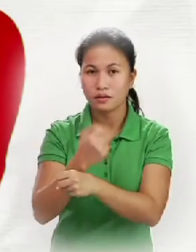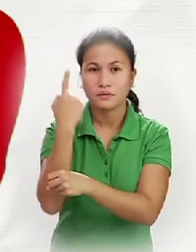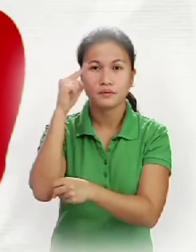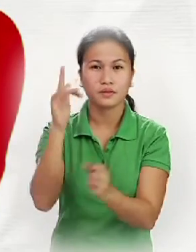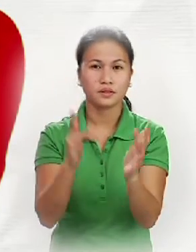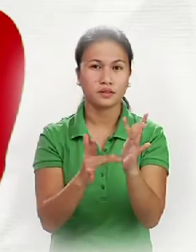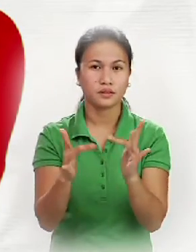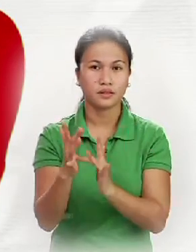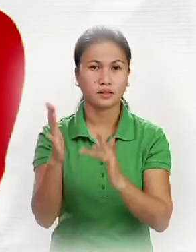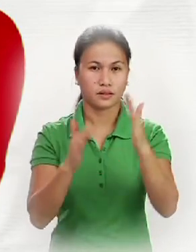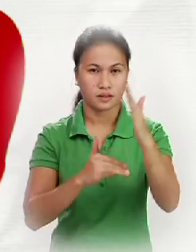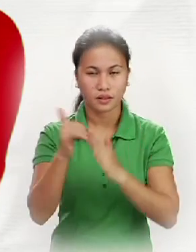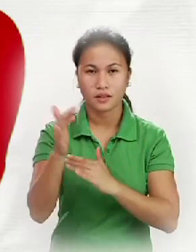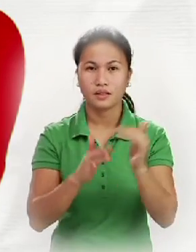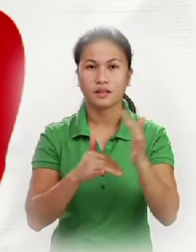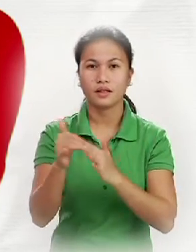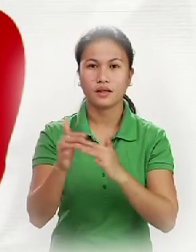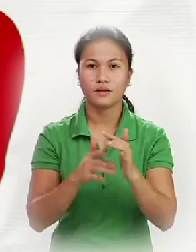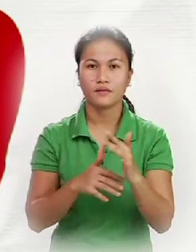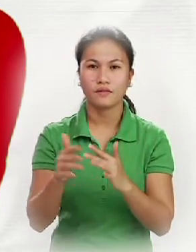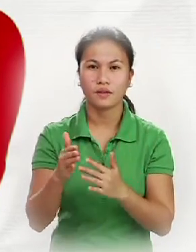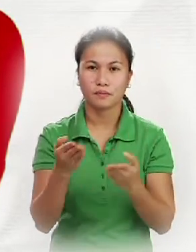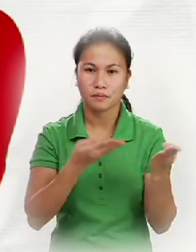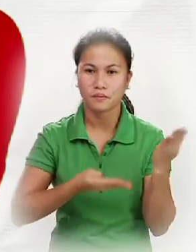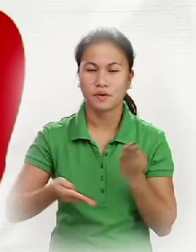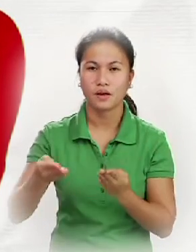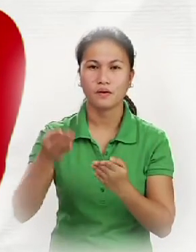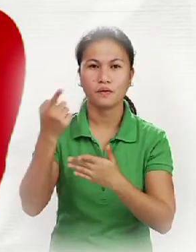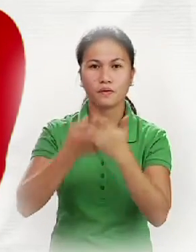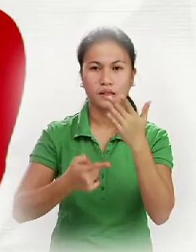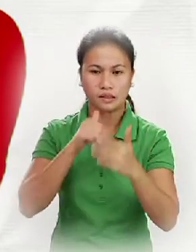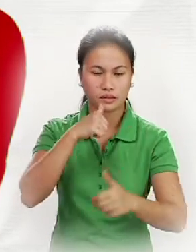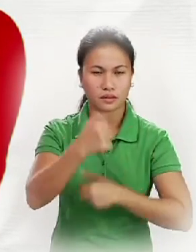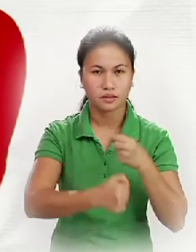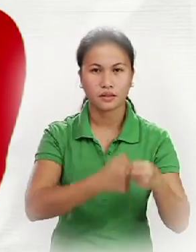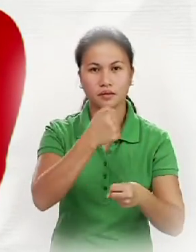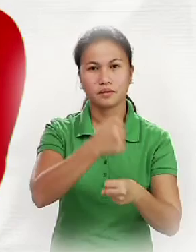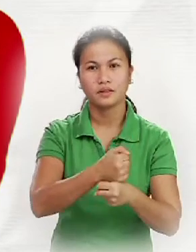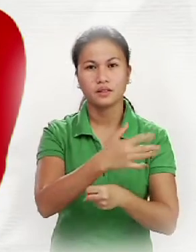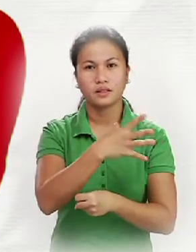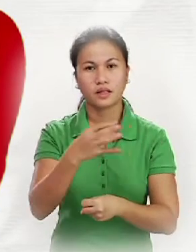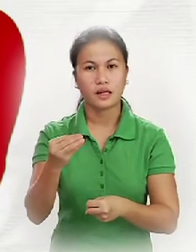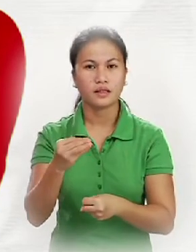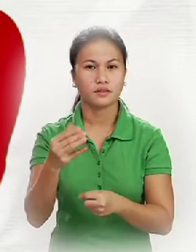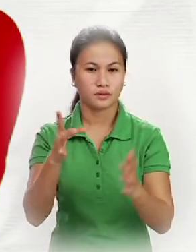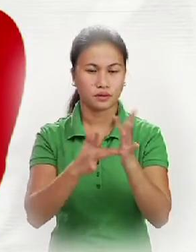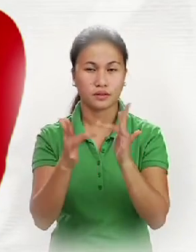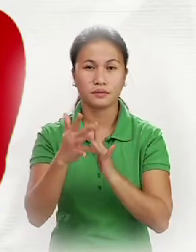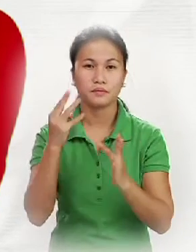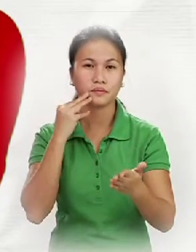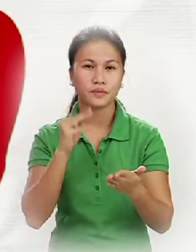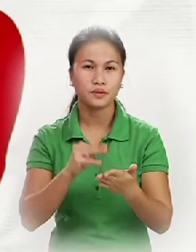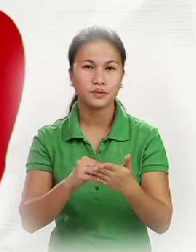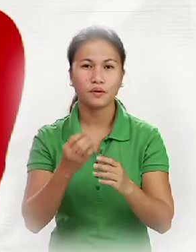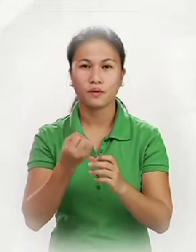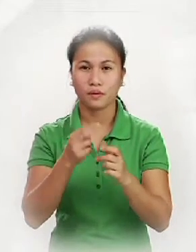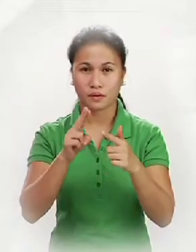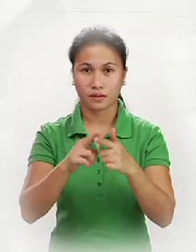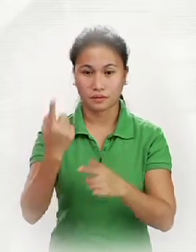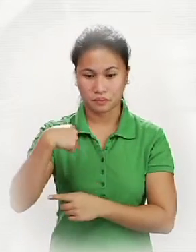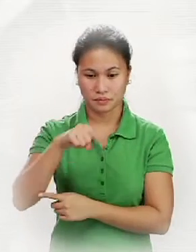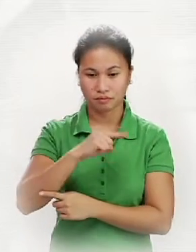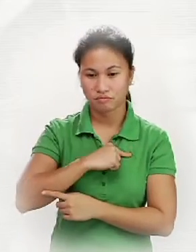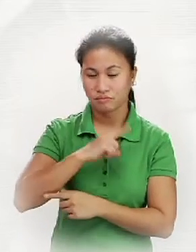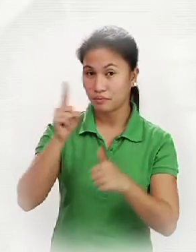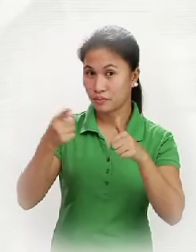will fight for him and even bear sufferings on account of his person and his message?